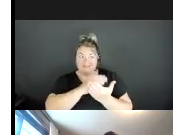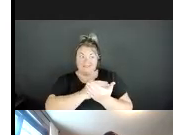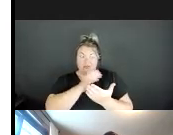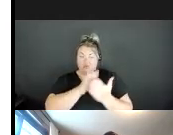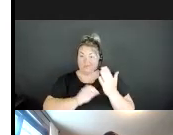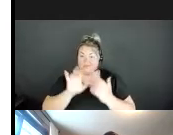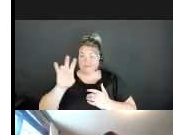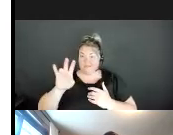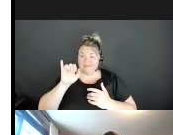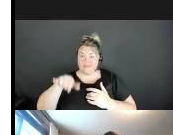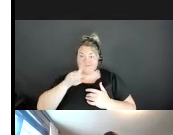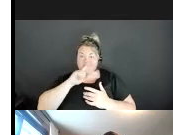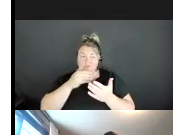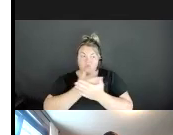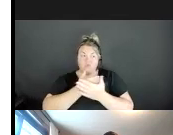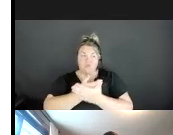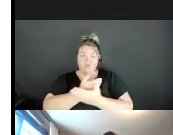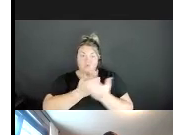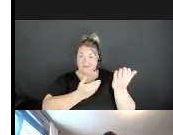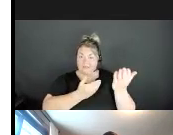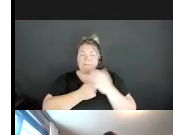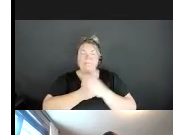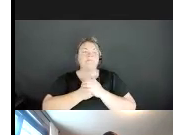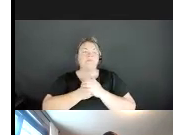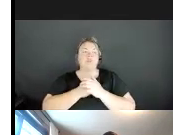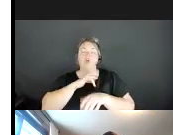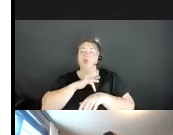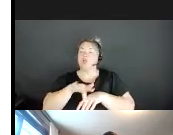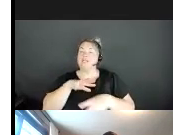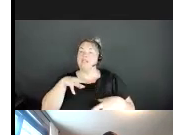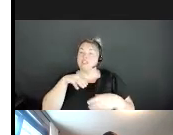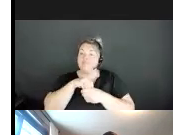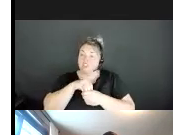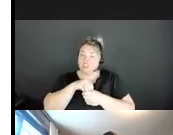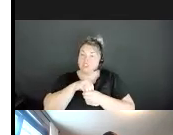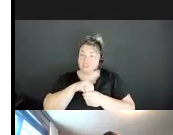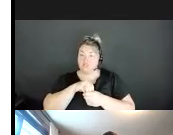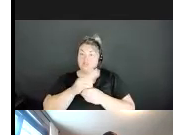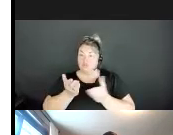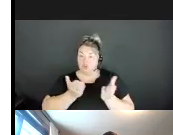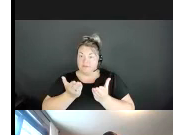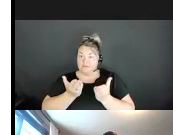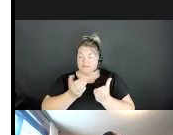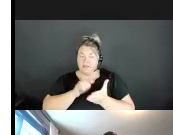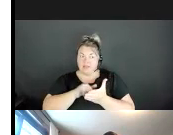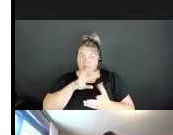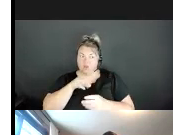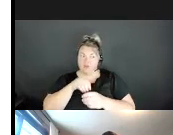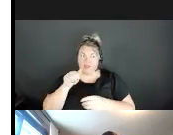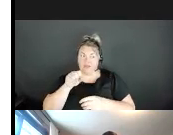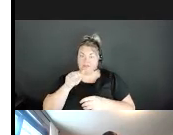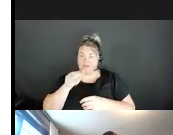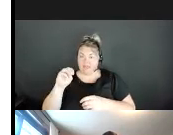and that is a new one. It is Early Intervention Services, which includes ASAM